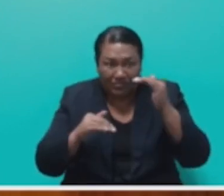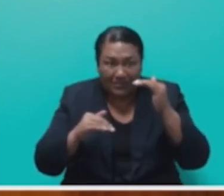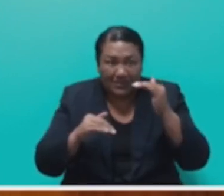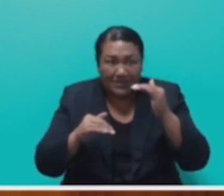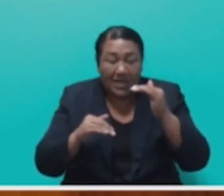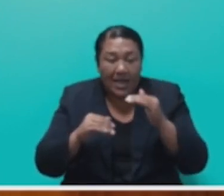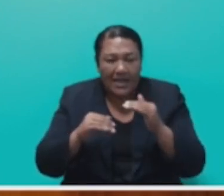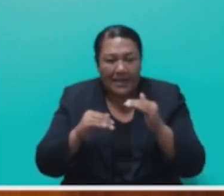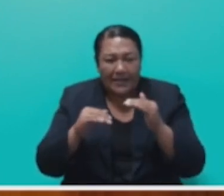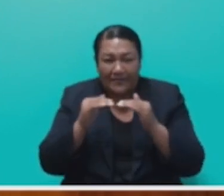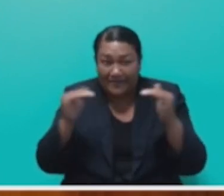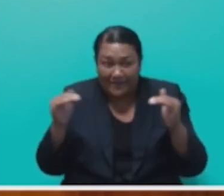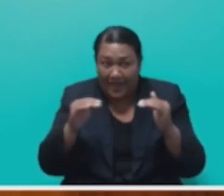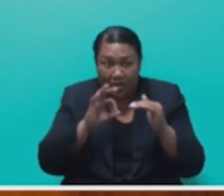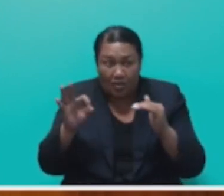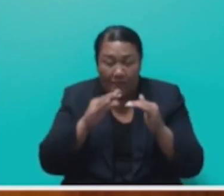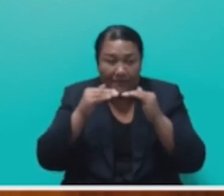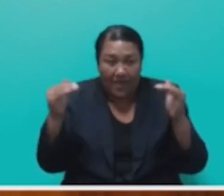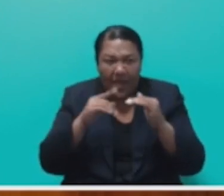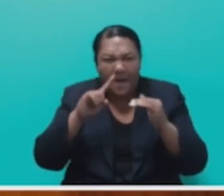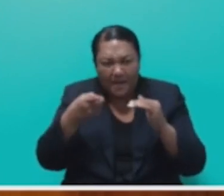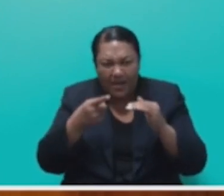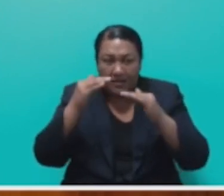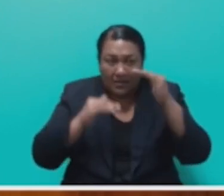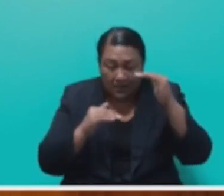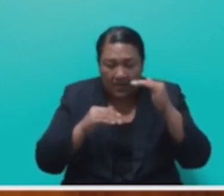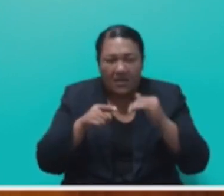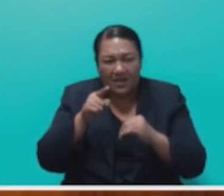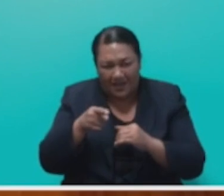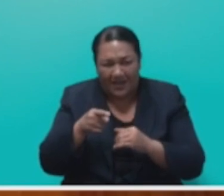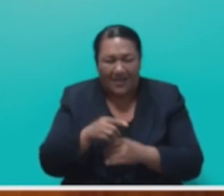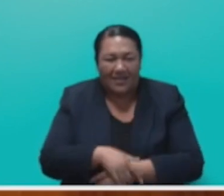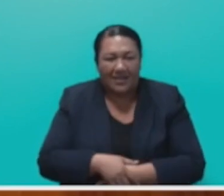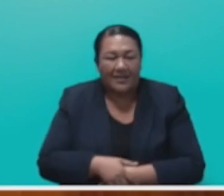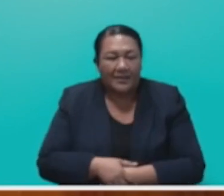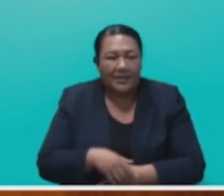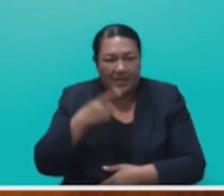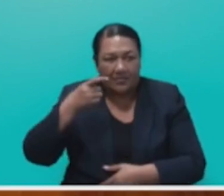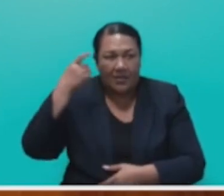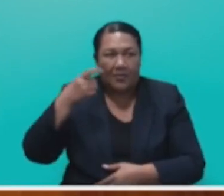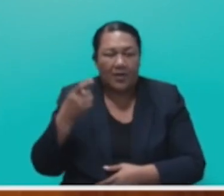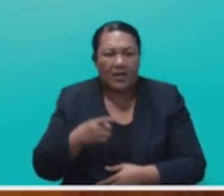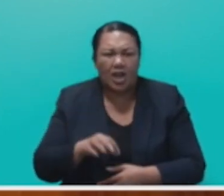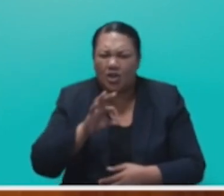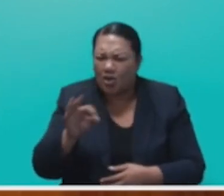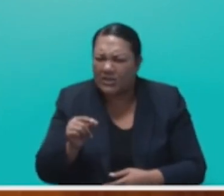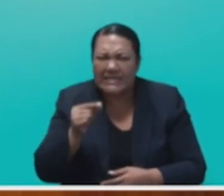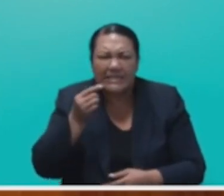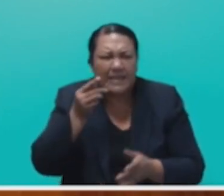and transparency can flourish. Don't put something out just as a piece and half read it and say blame somebody about